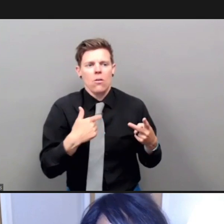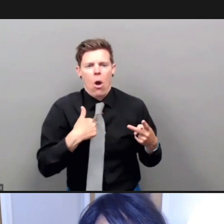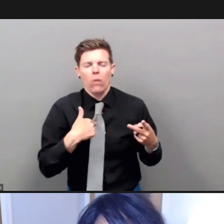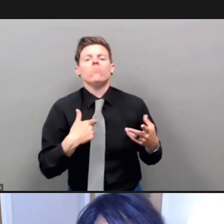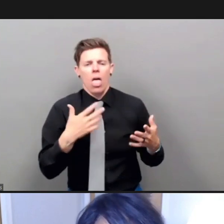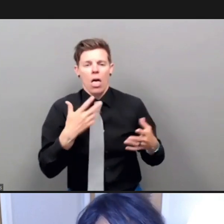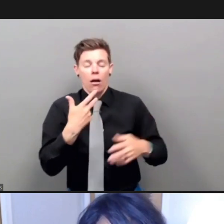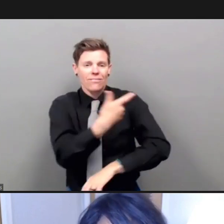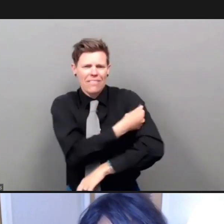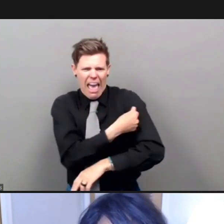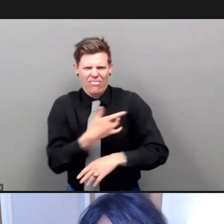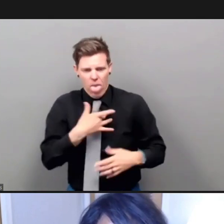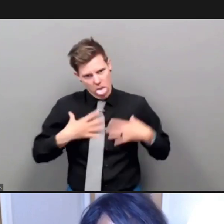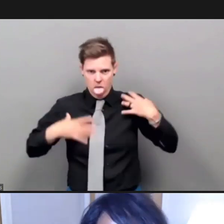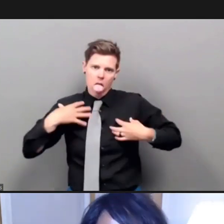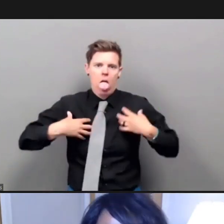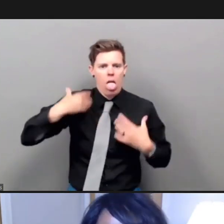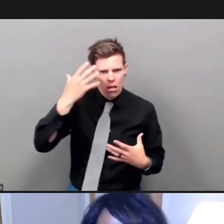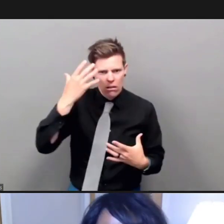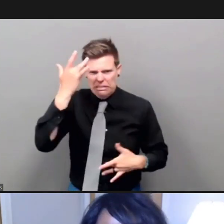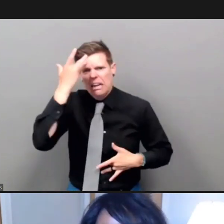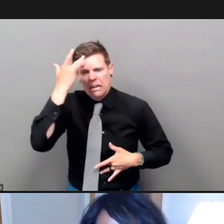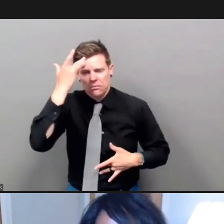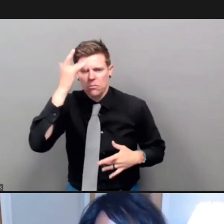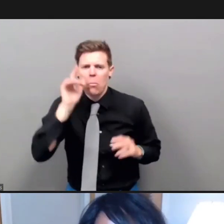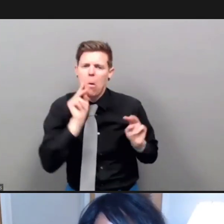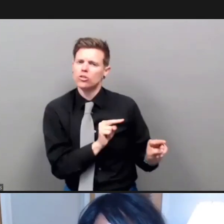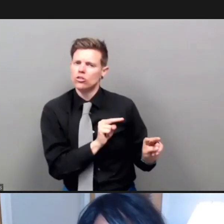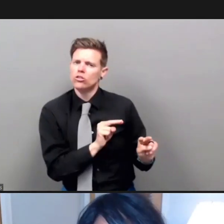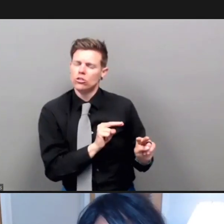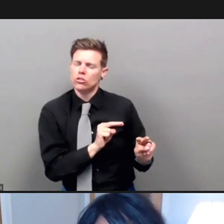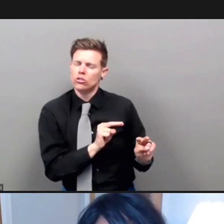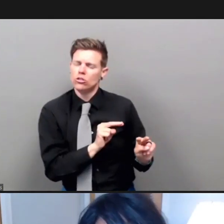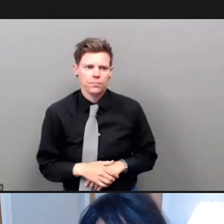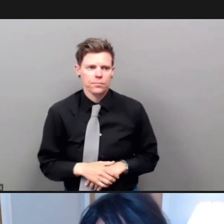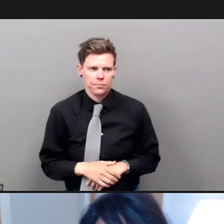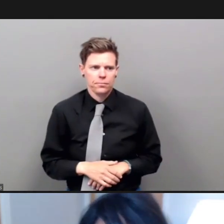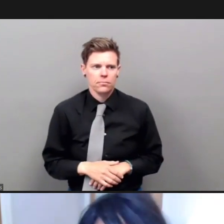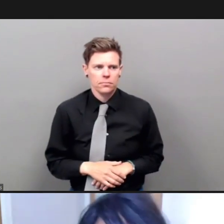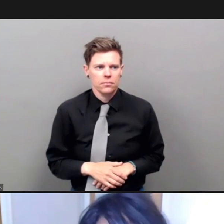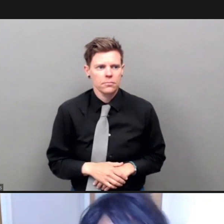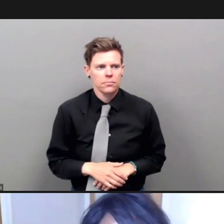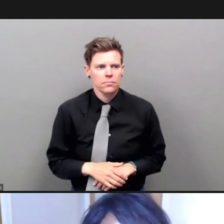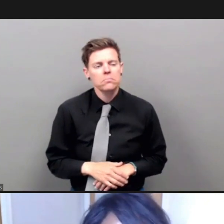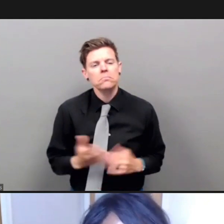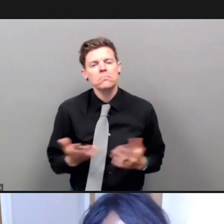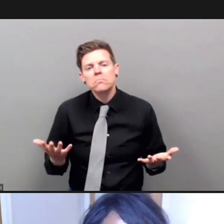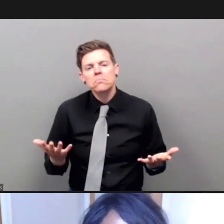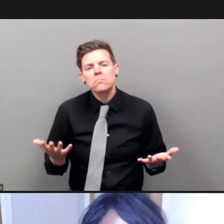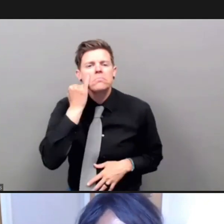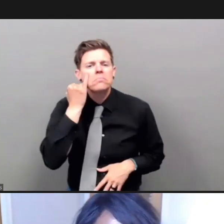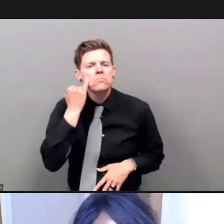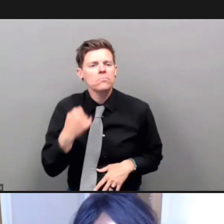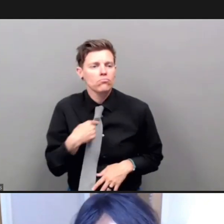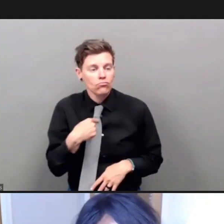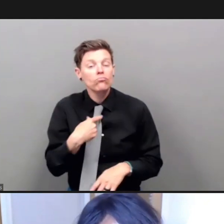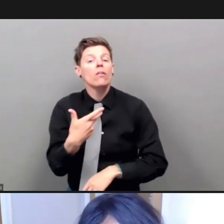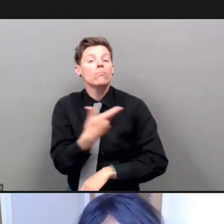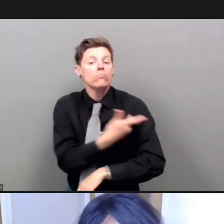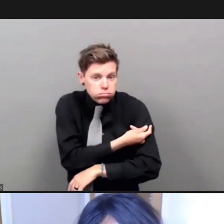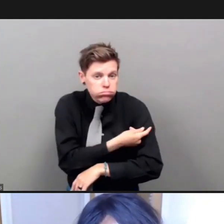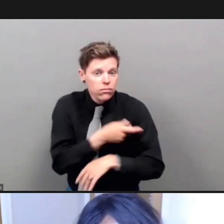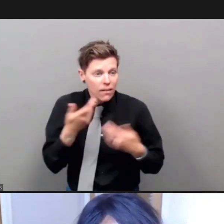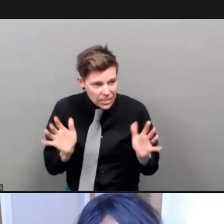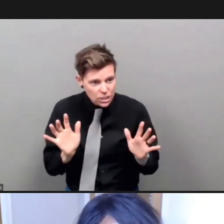have a vaccine breakthrough infection and someone tests positive for SARS-CoV-2 and they have